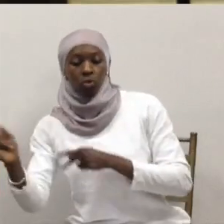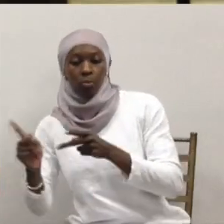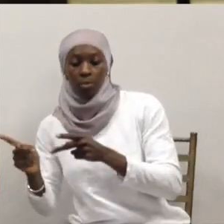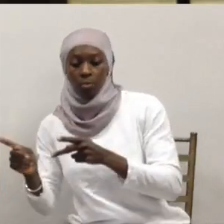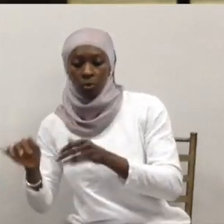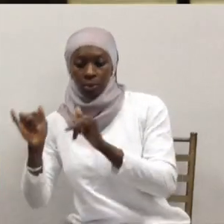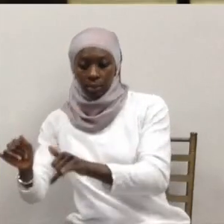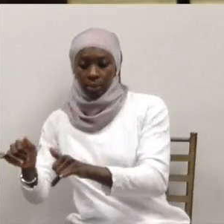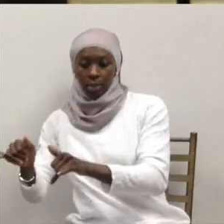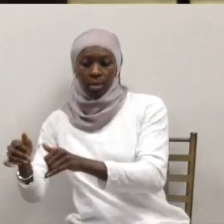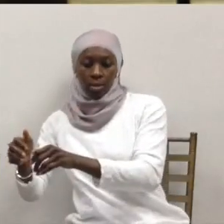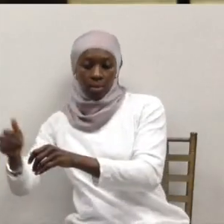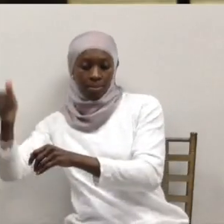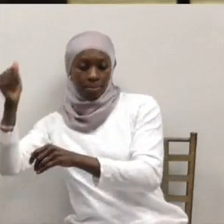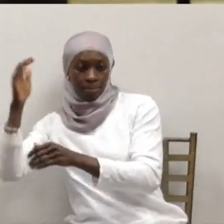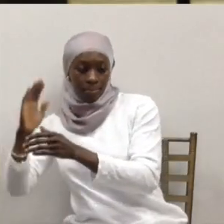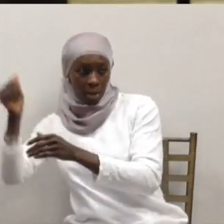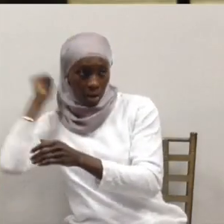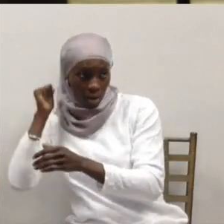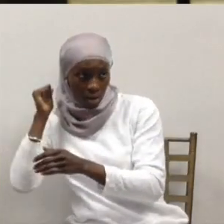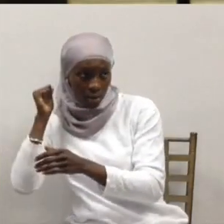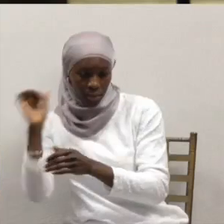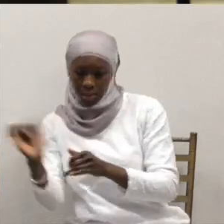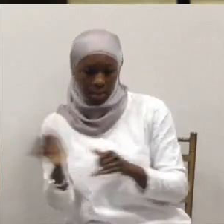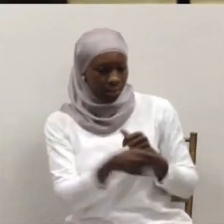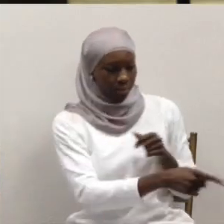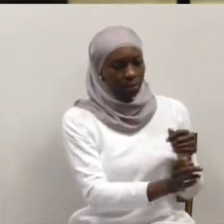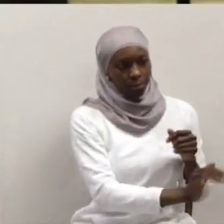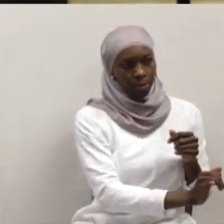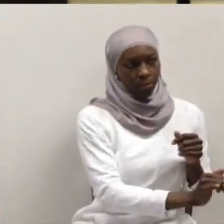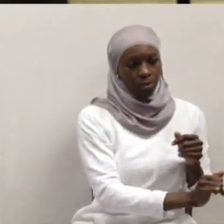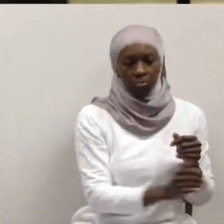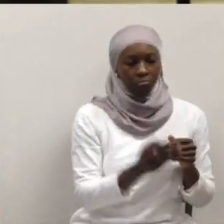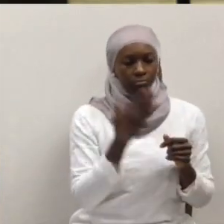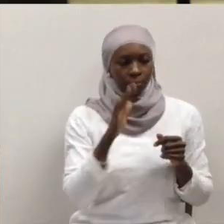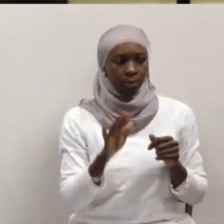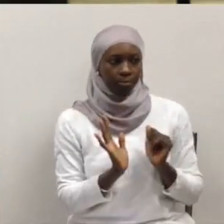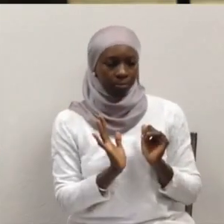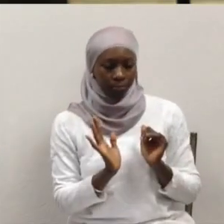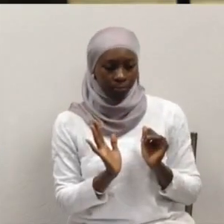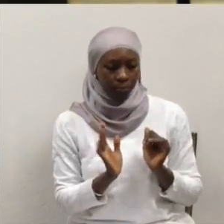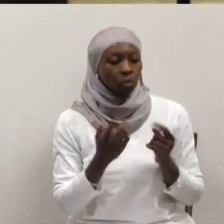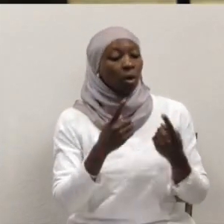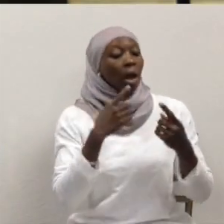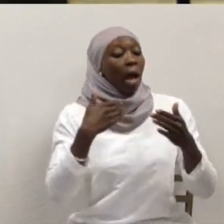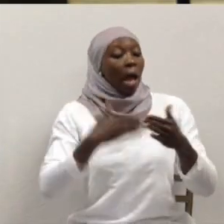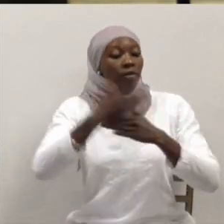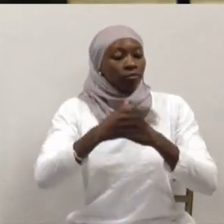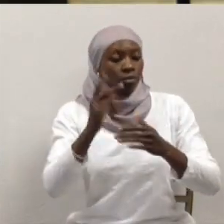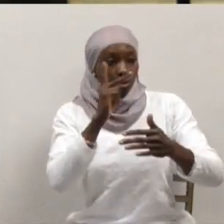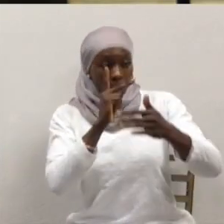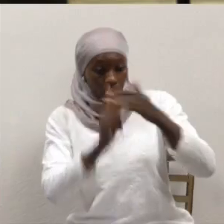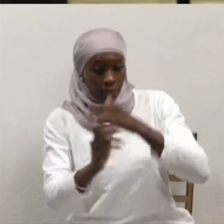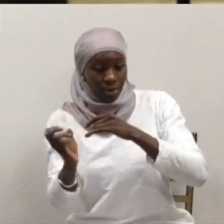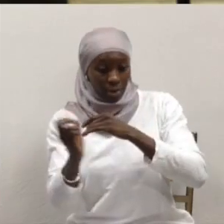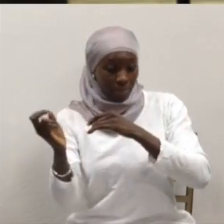away. So ask forgiveness for us. They are telling the Prophet after he came back, please forgive us. Forgive